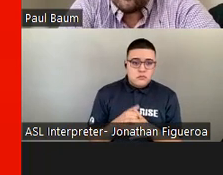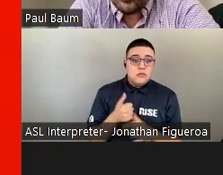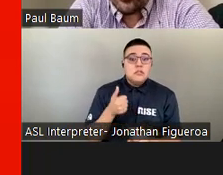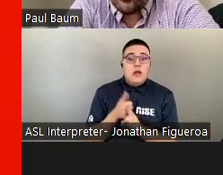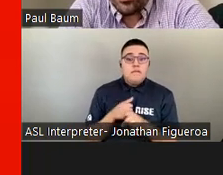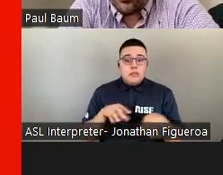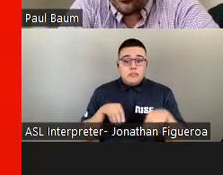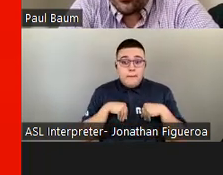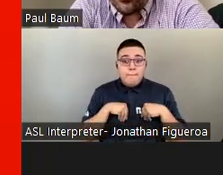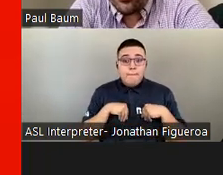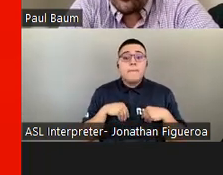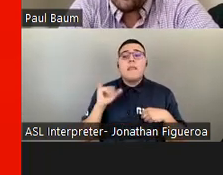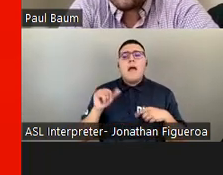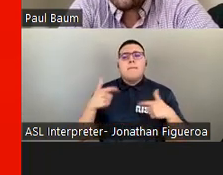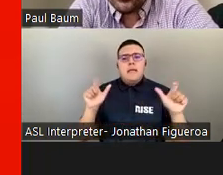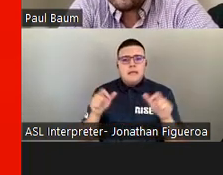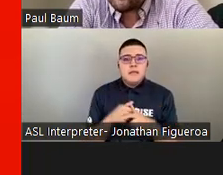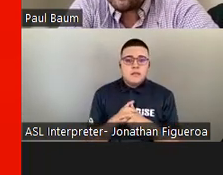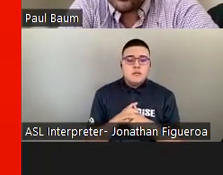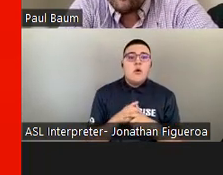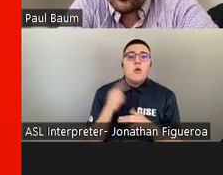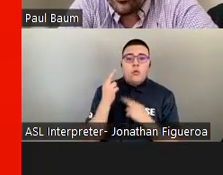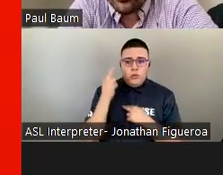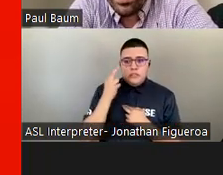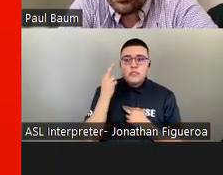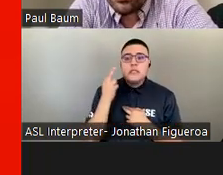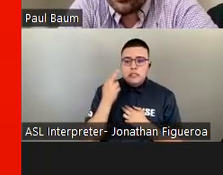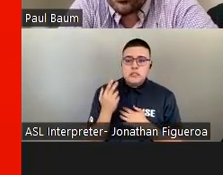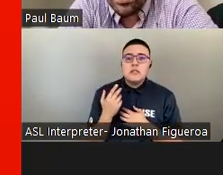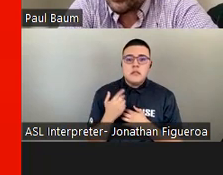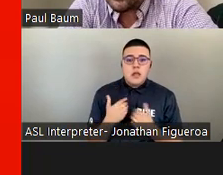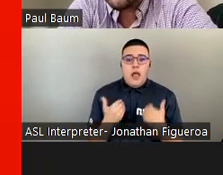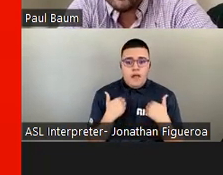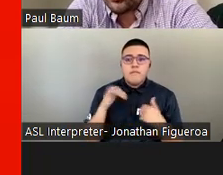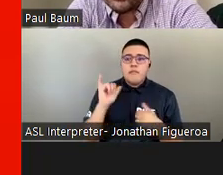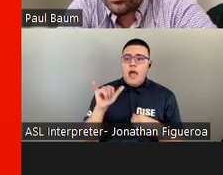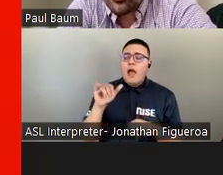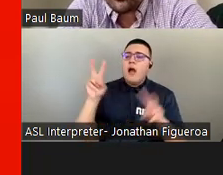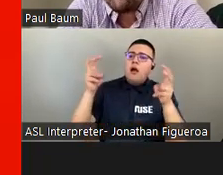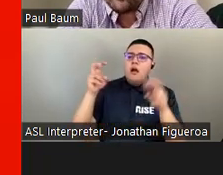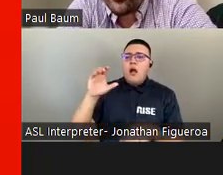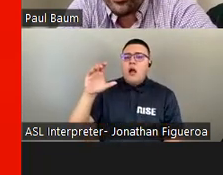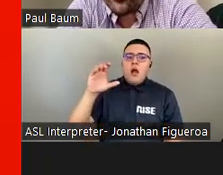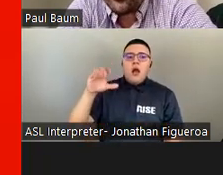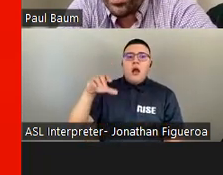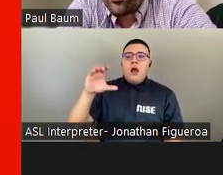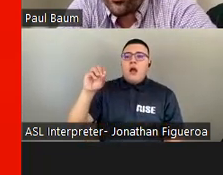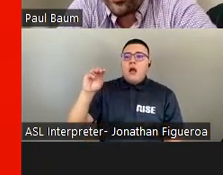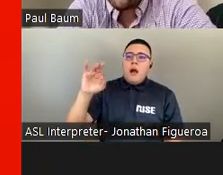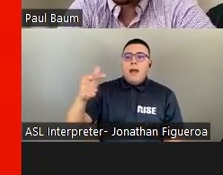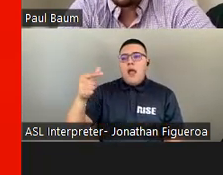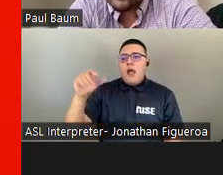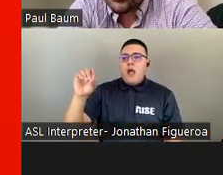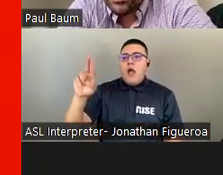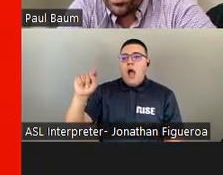Self-acceptance is a big thing. There's a reason there's coming out days. And I do not tell all of the youth that I work